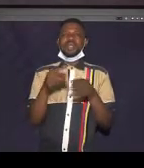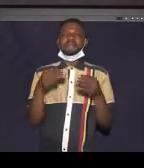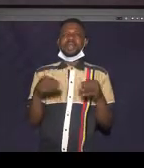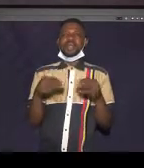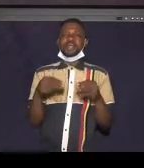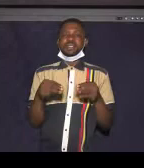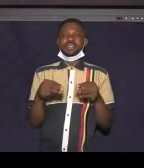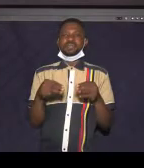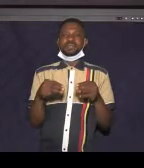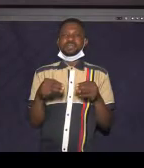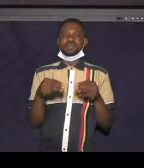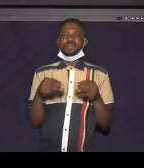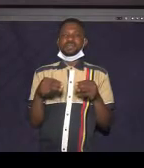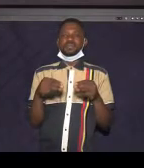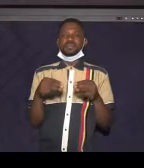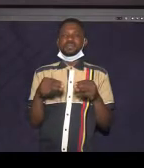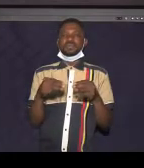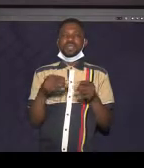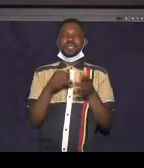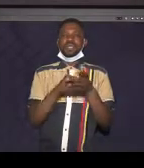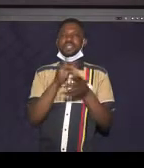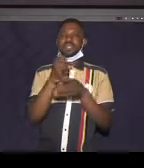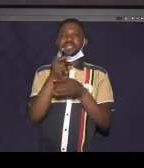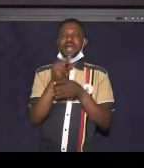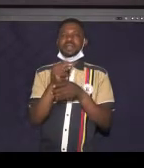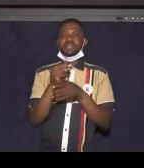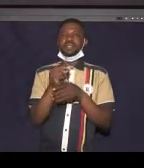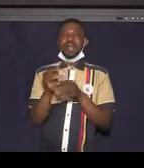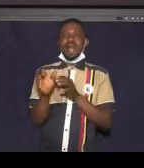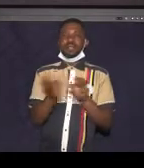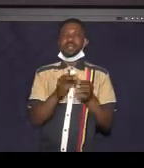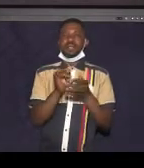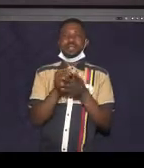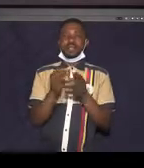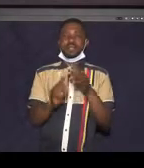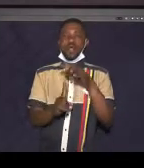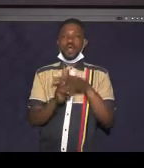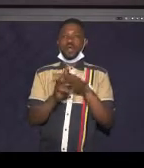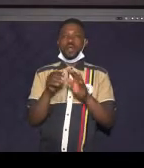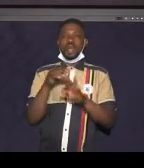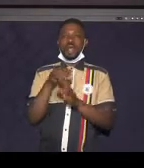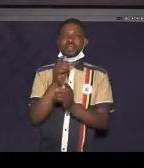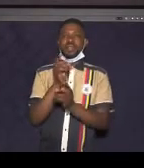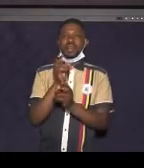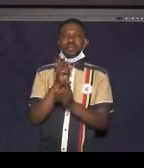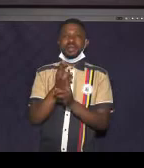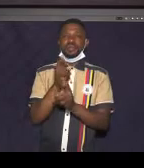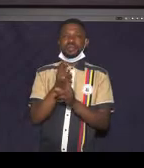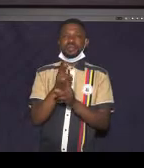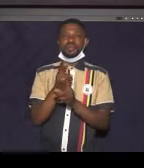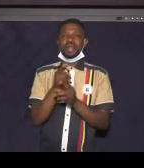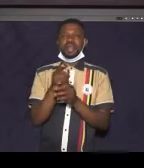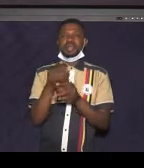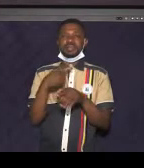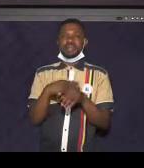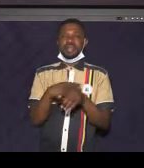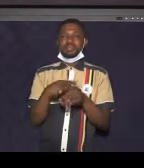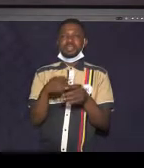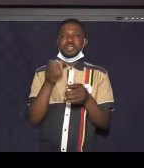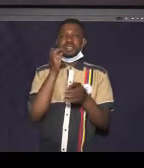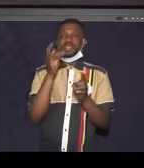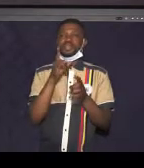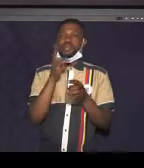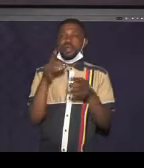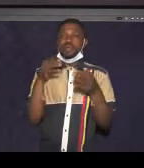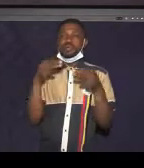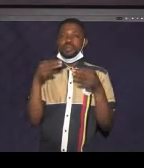market. It is an action that occurs at regular intervals. She didn't sell clothes for